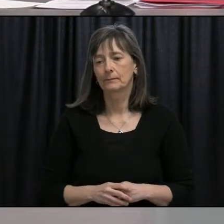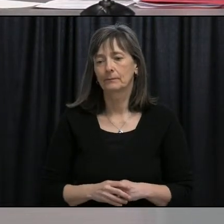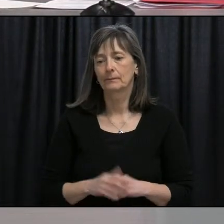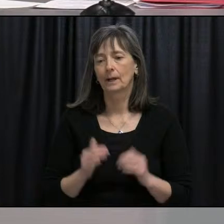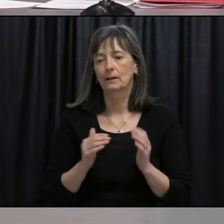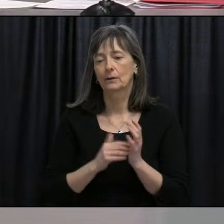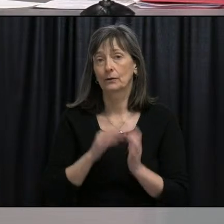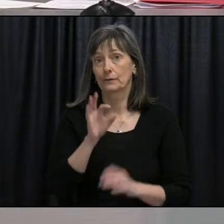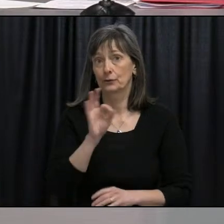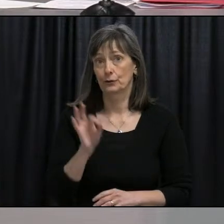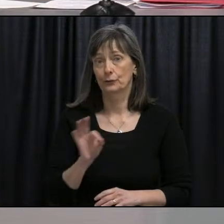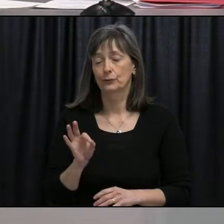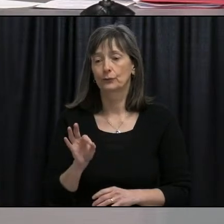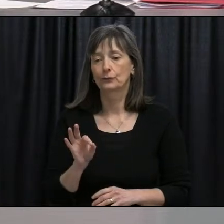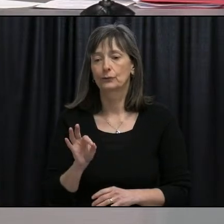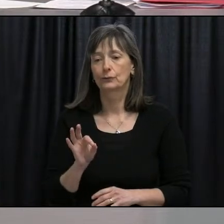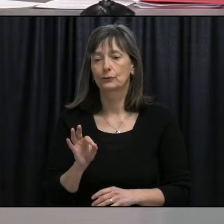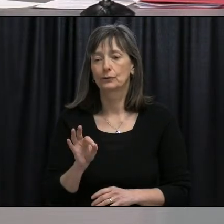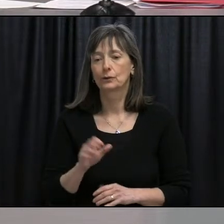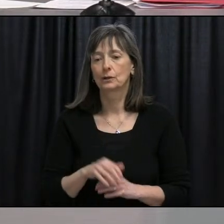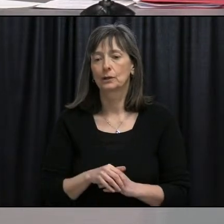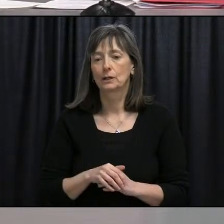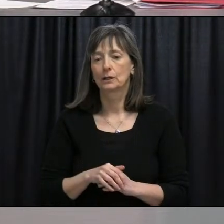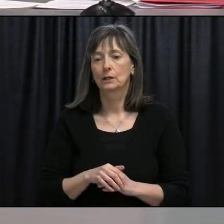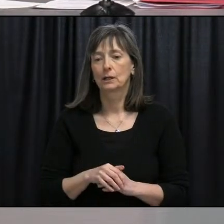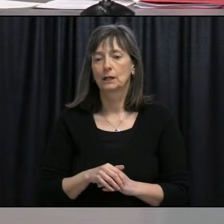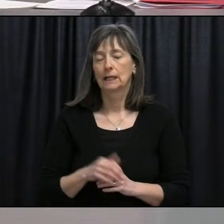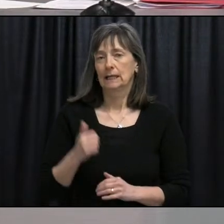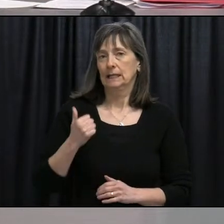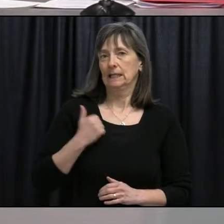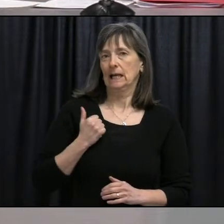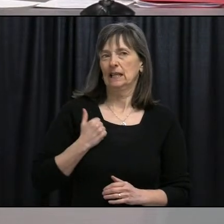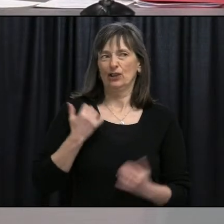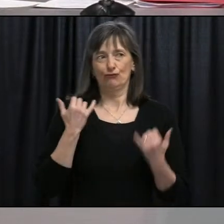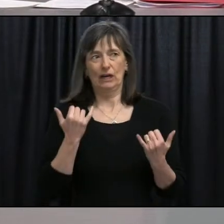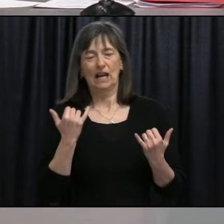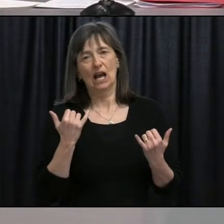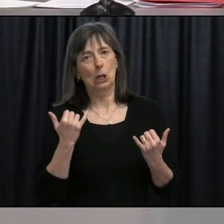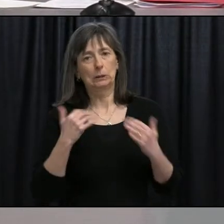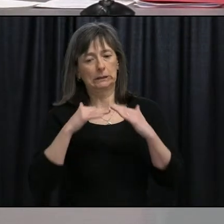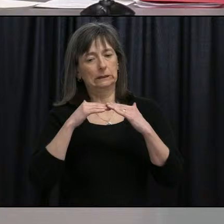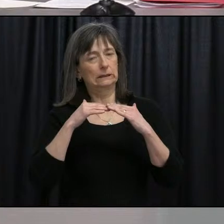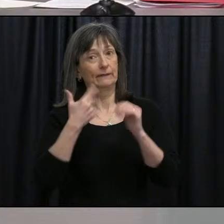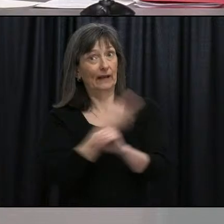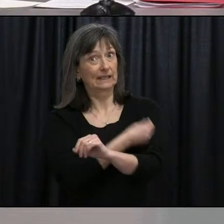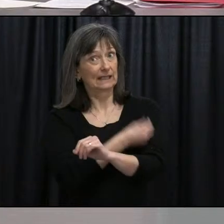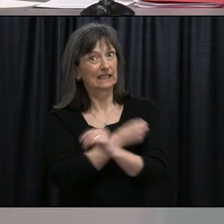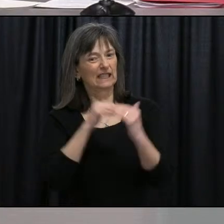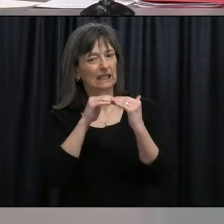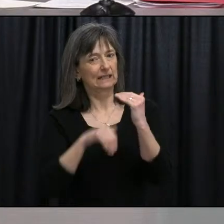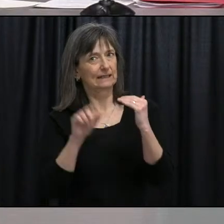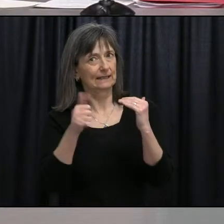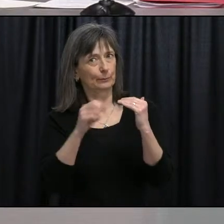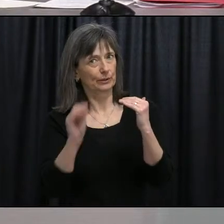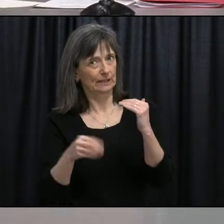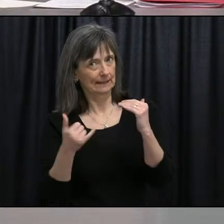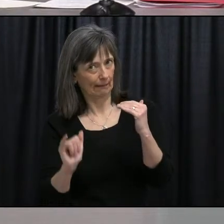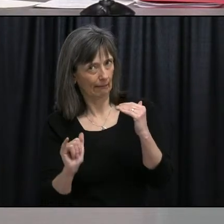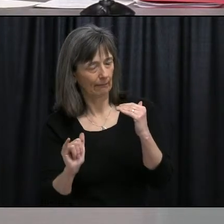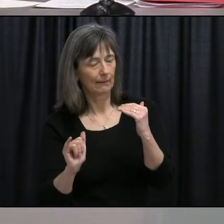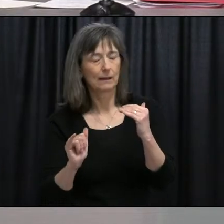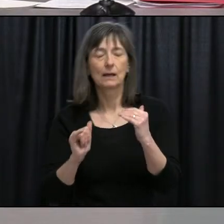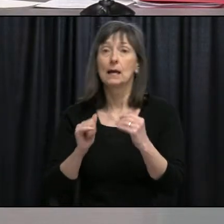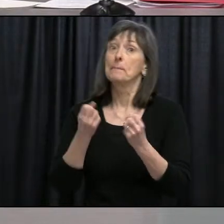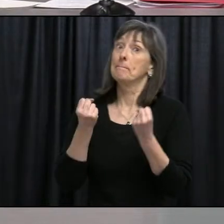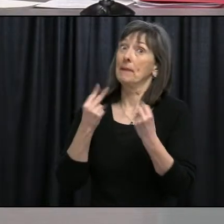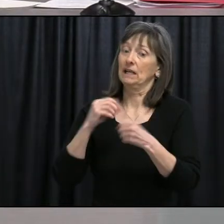Fitzgerald, with less than 10% of Canada vaccinated now, and of course the variants still circulating,